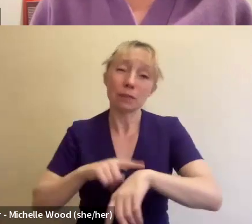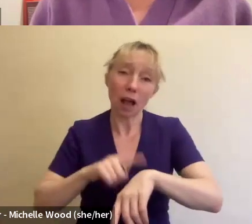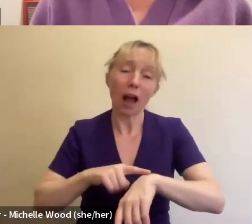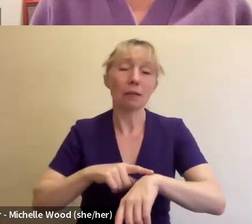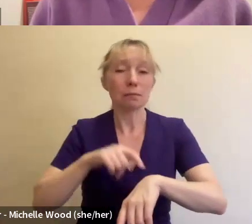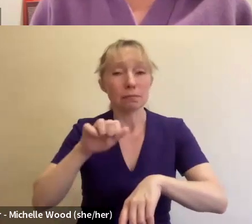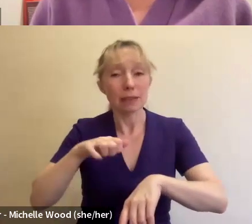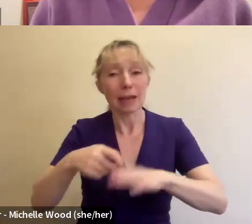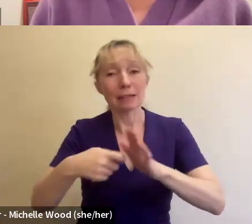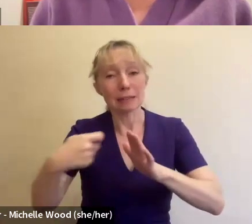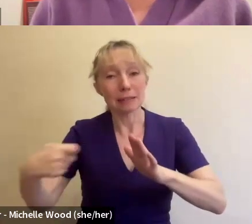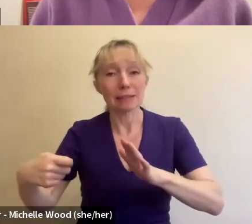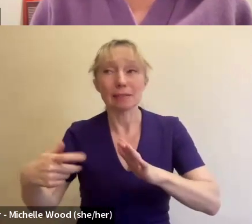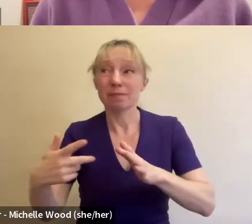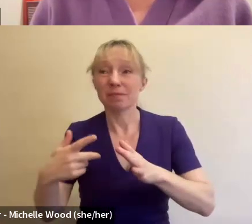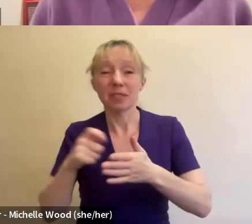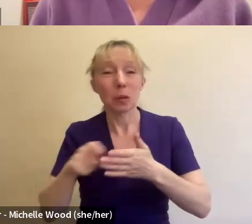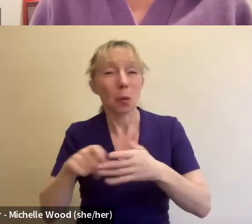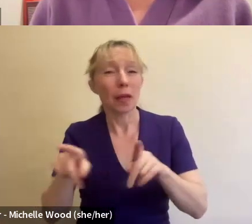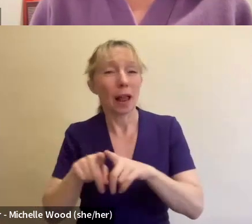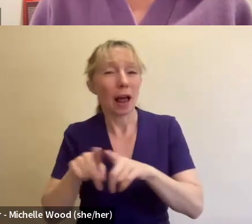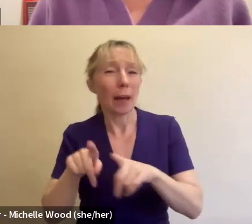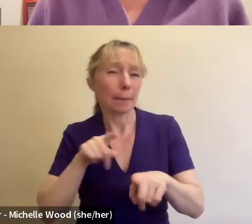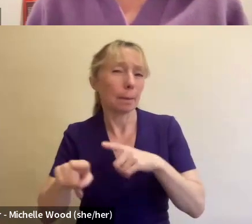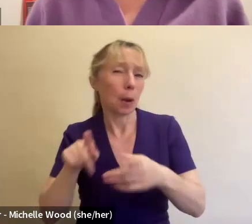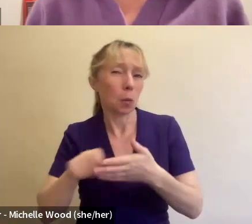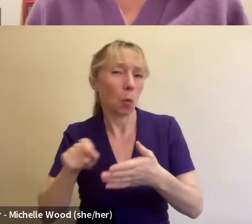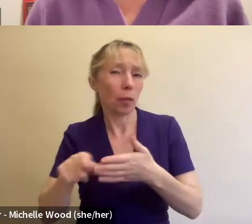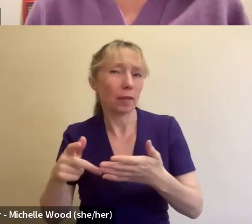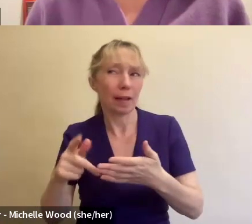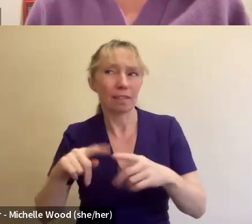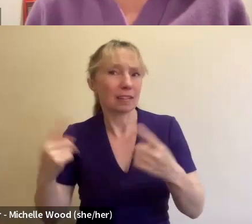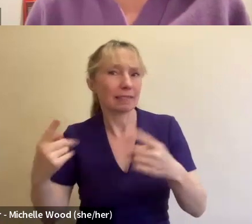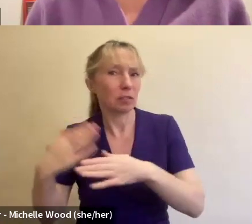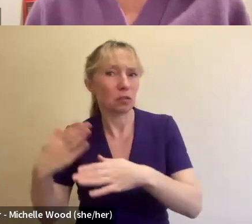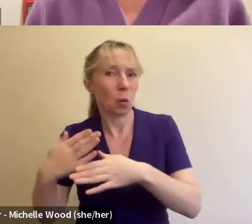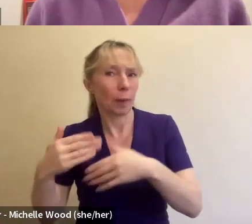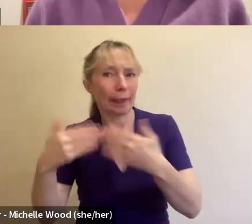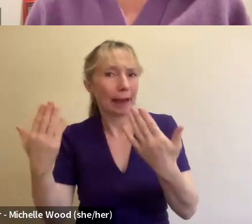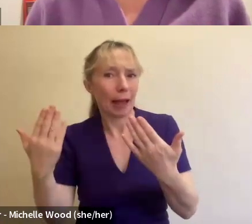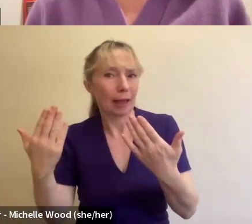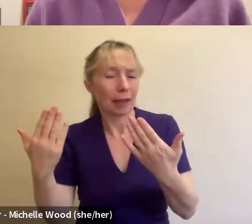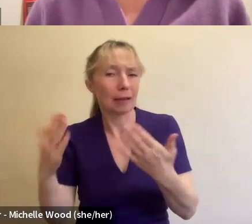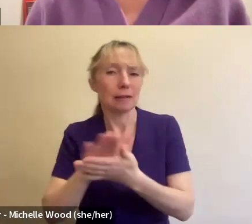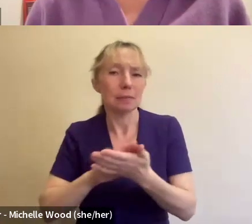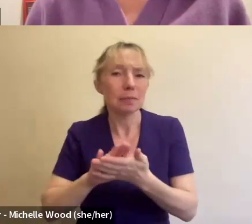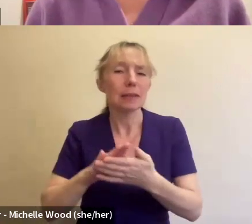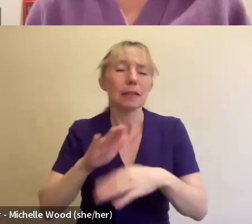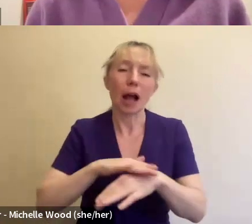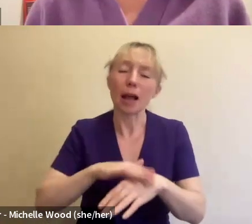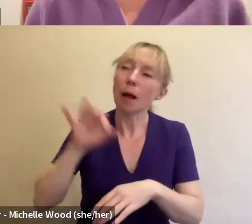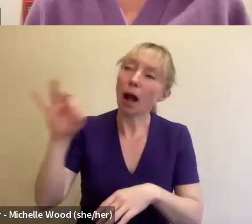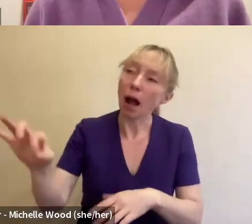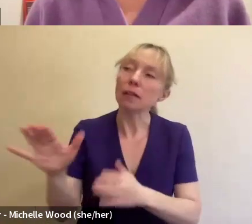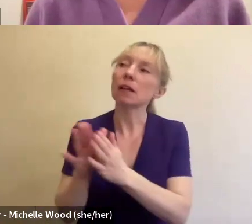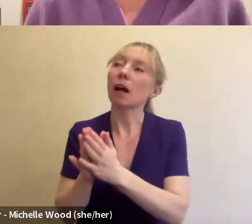the authors, like most authors, if they have day jobs and all that, it takes time for something to be ready. But it's like a really